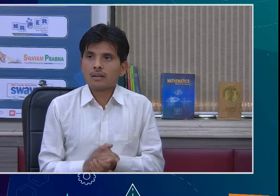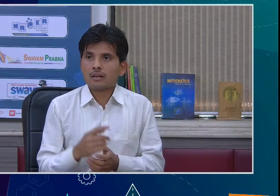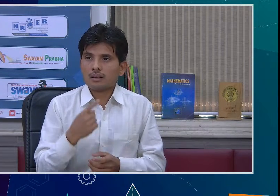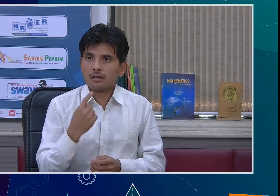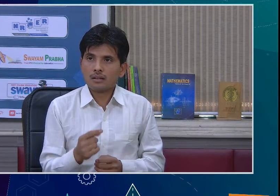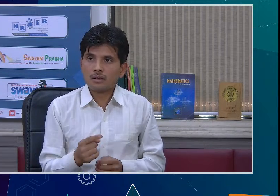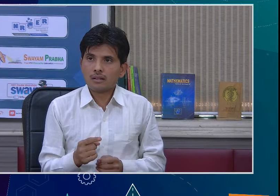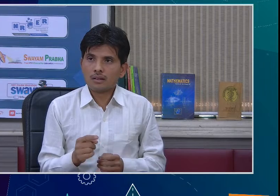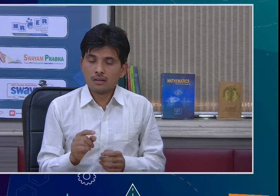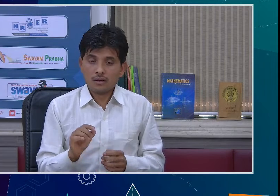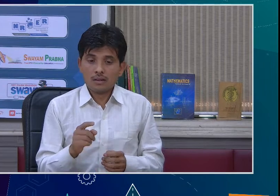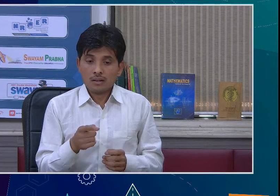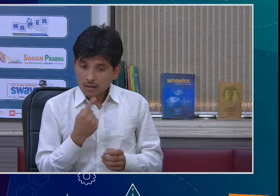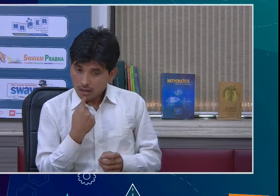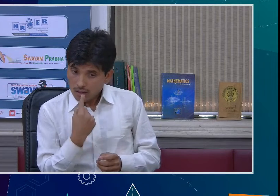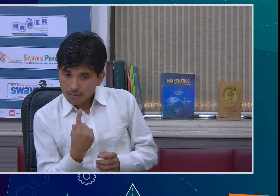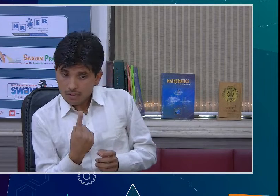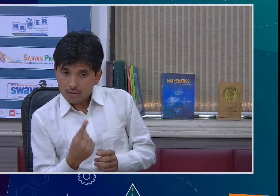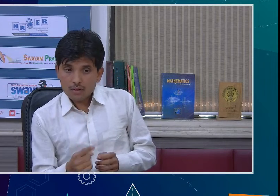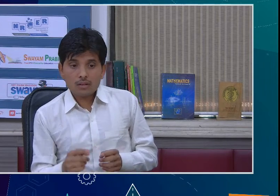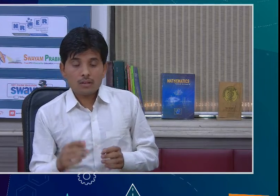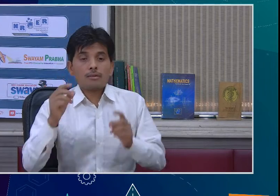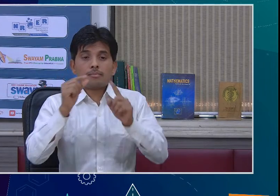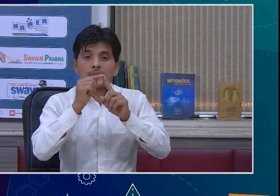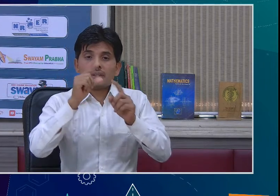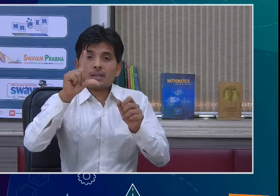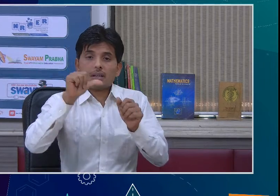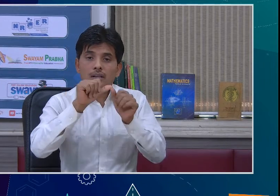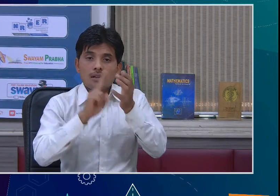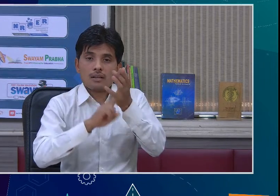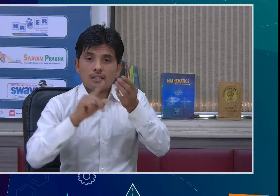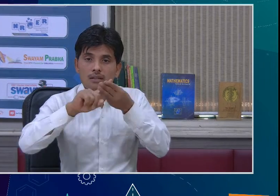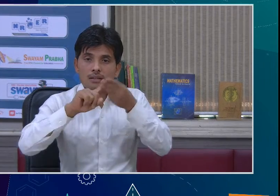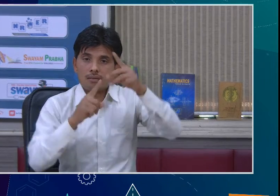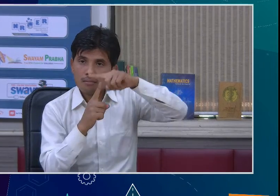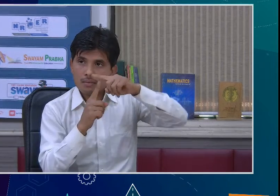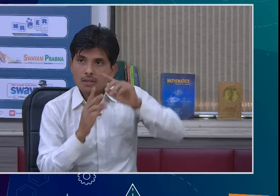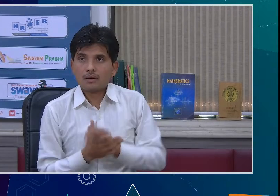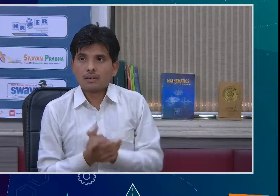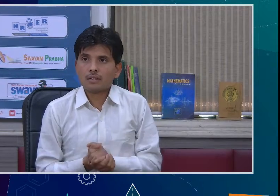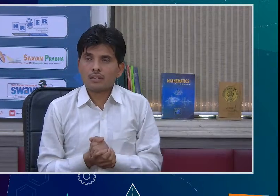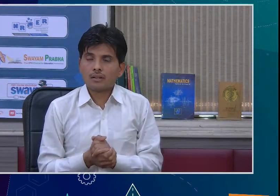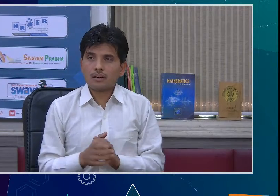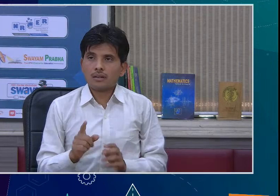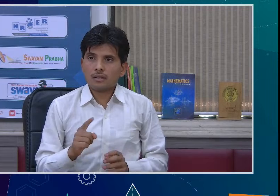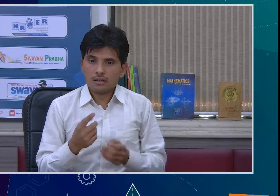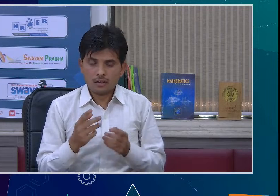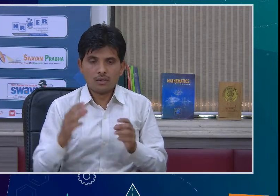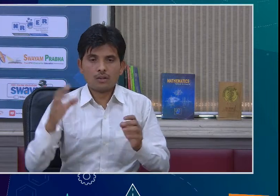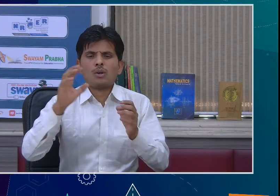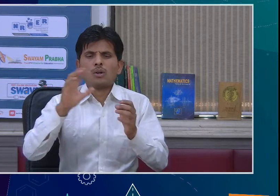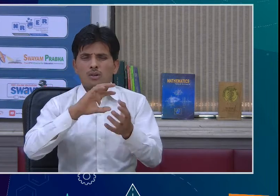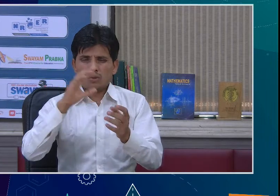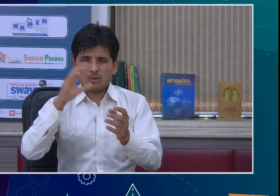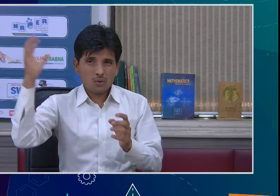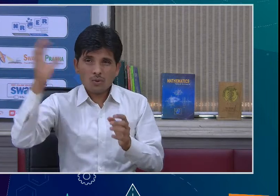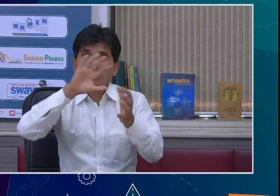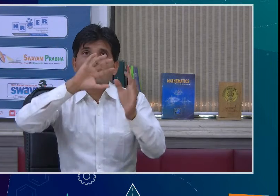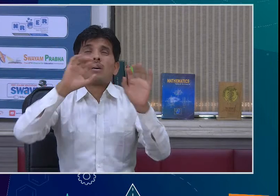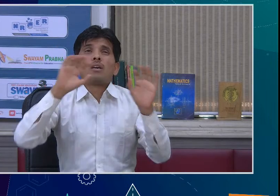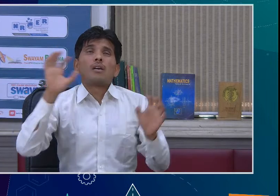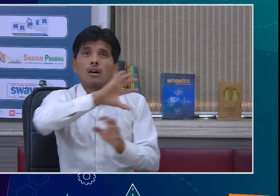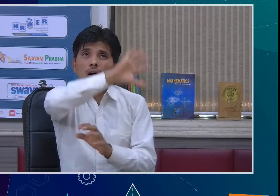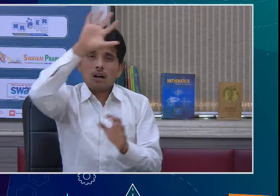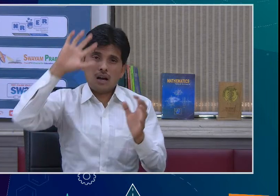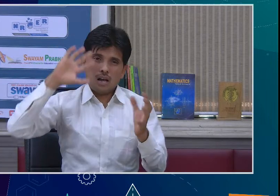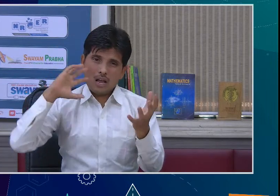understanding as where our planet Earth is placed in the solar system, or in a broader terms in the